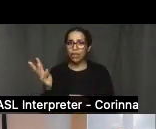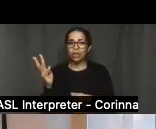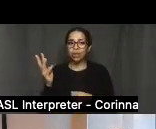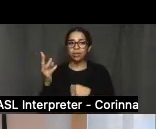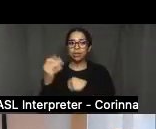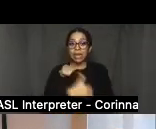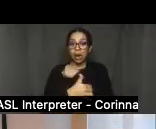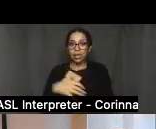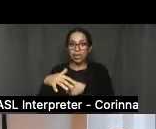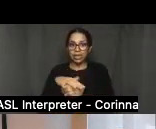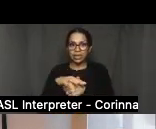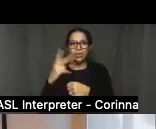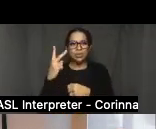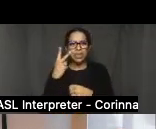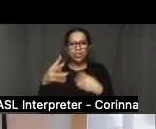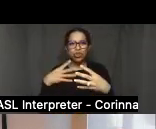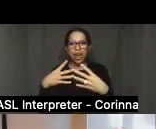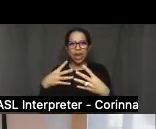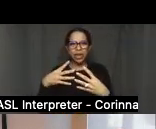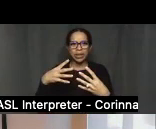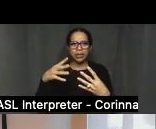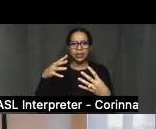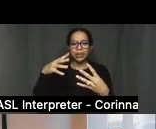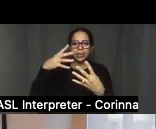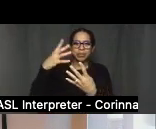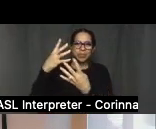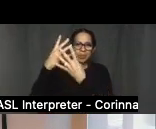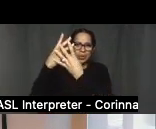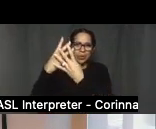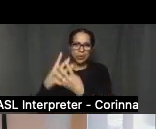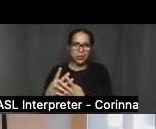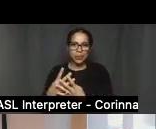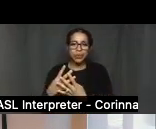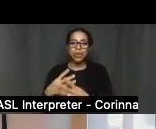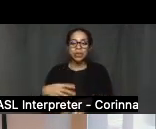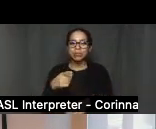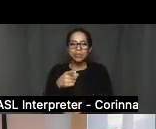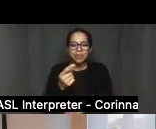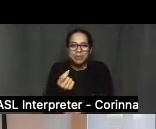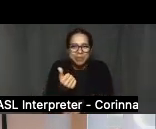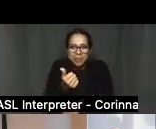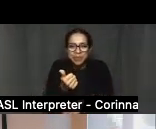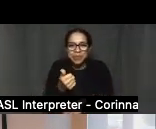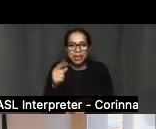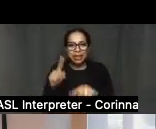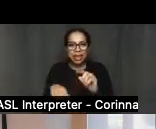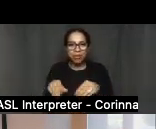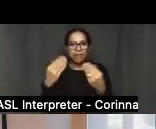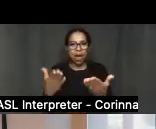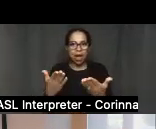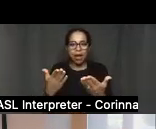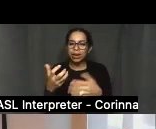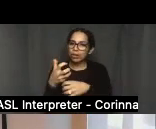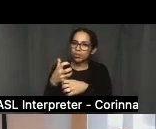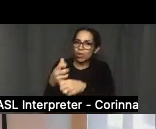counties, we actually had too small of an uninsured sample size to be able to provide a reliable estimate. So those